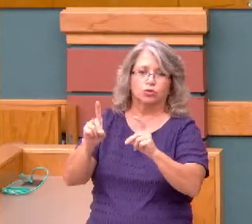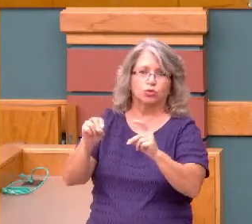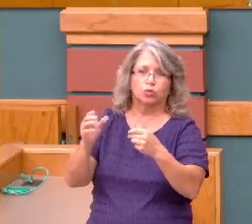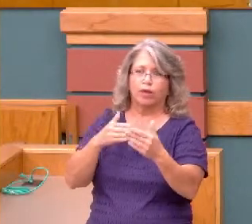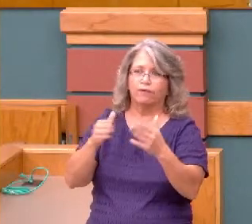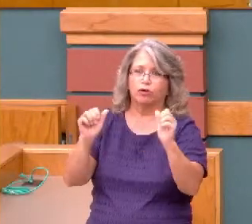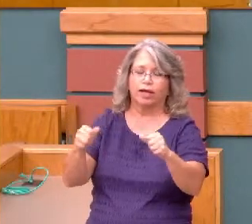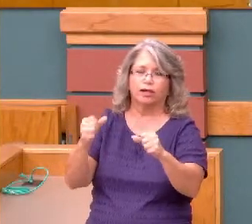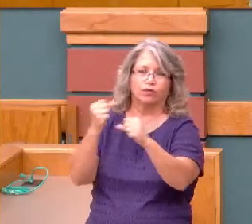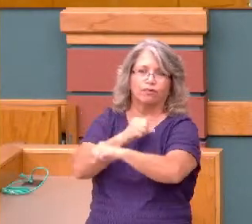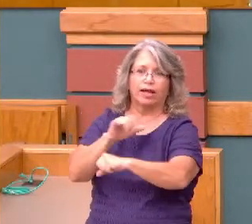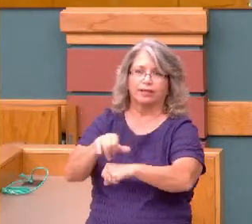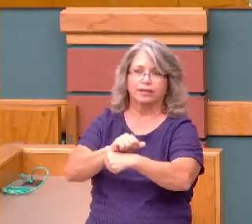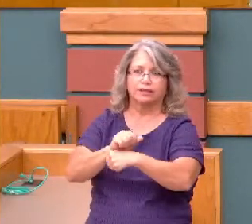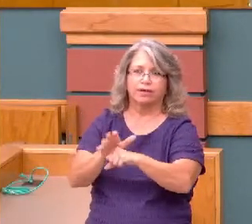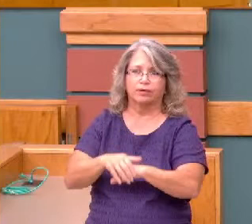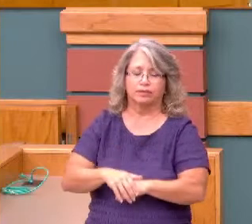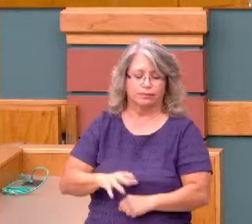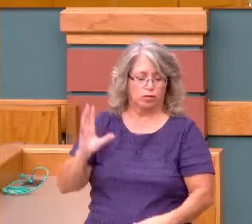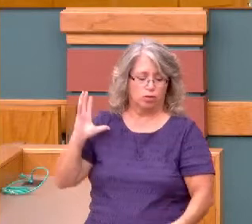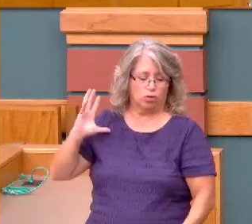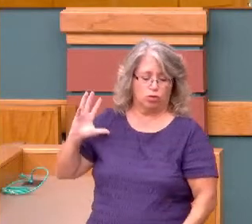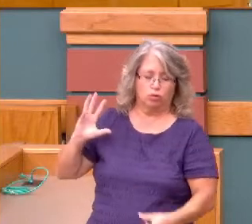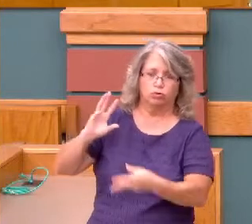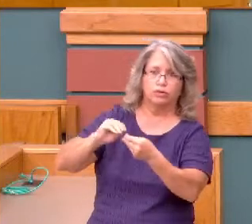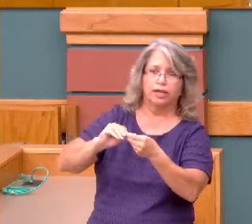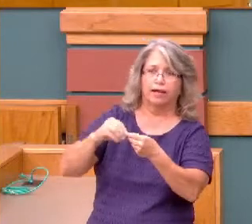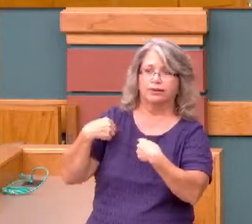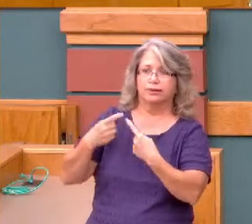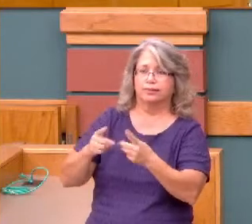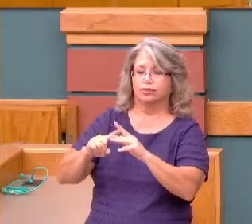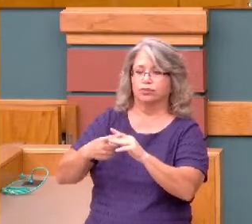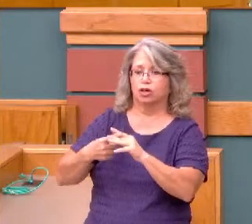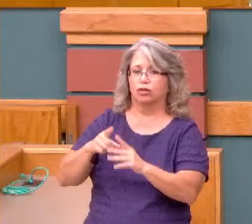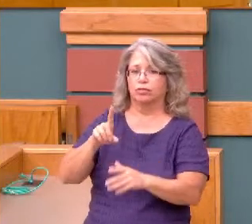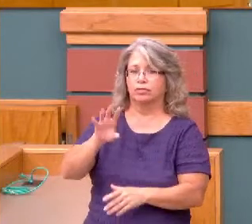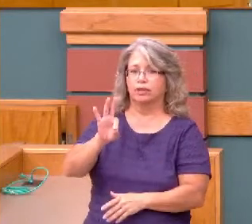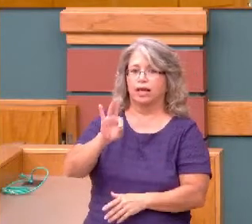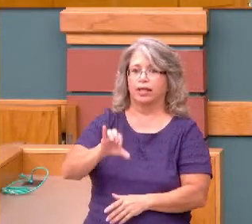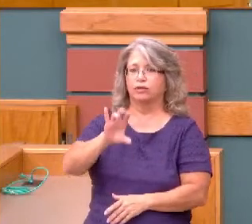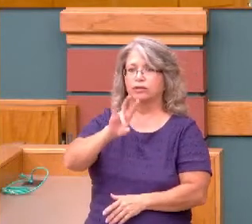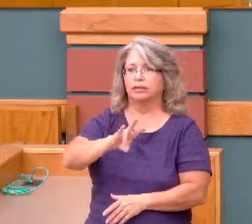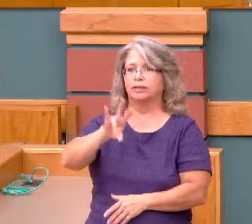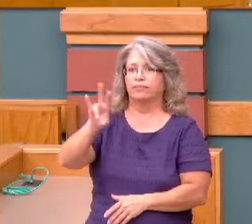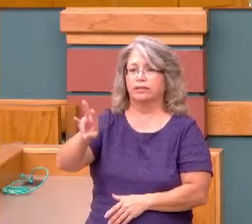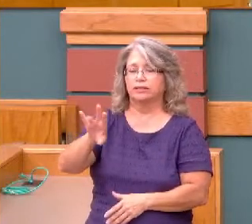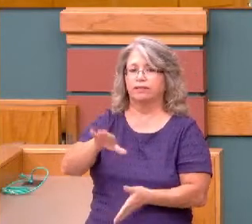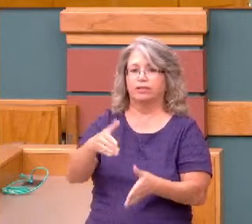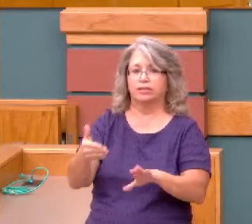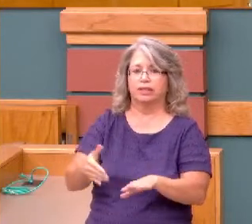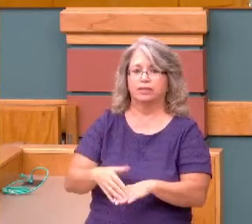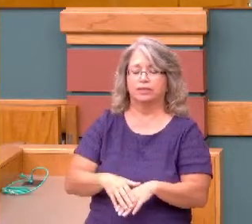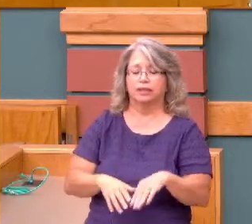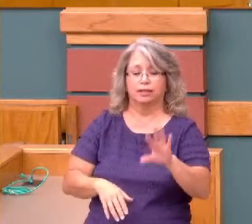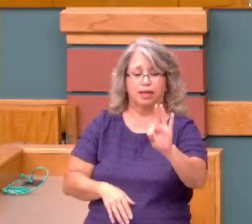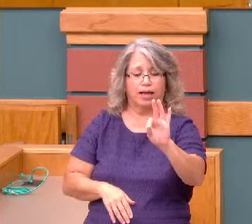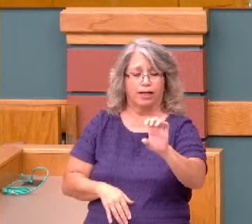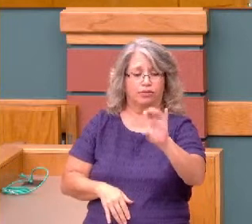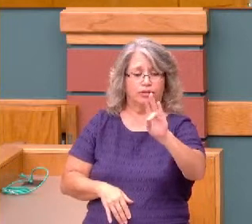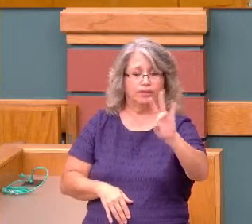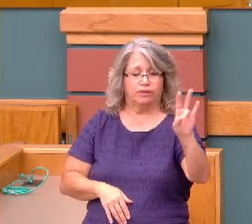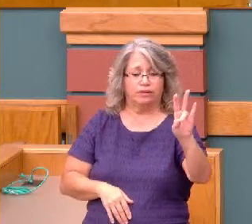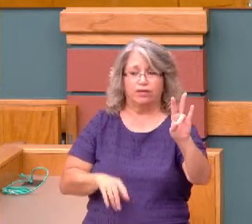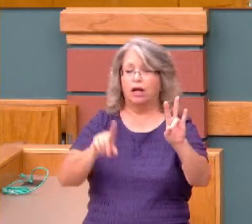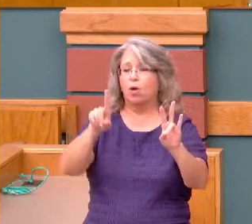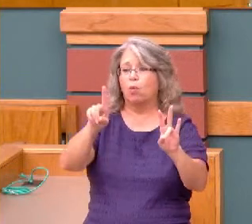Cumulative total of our deaths in Nueces County since the start of this pandemic, 977. I'll tell you, 112 were in the month